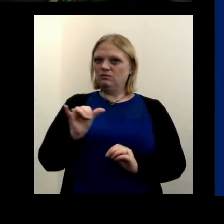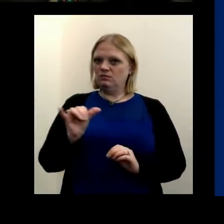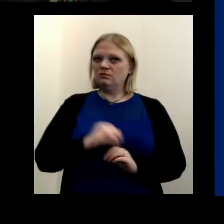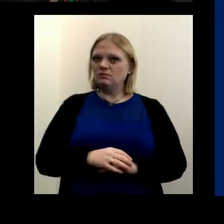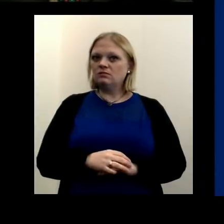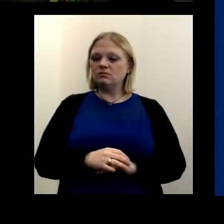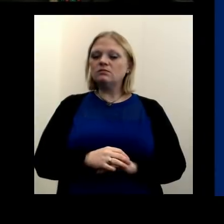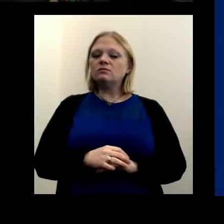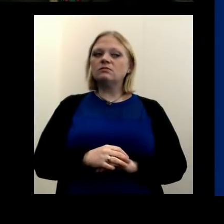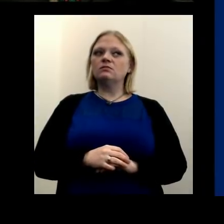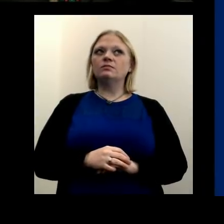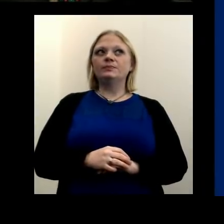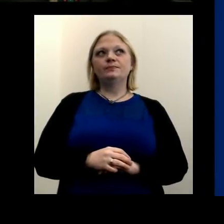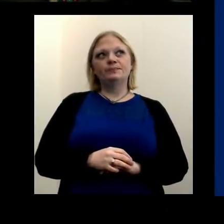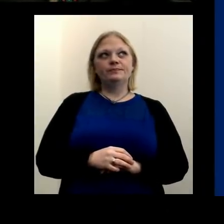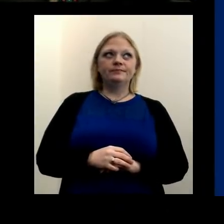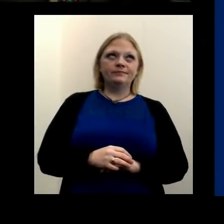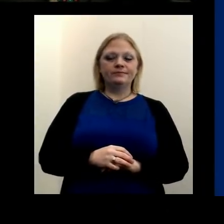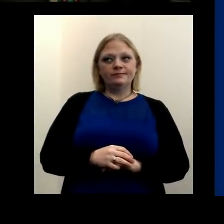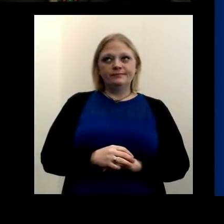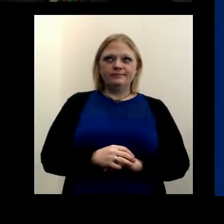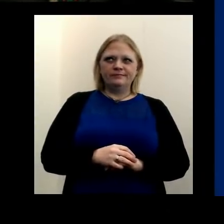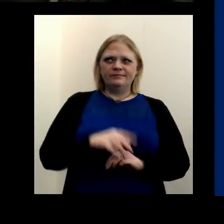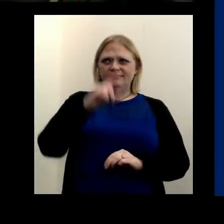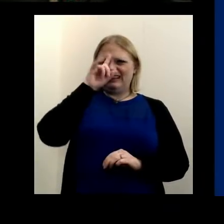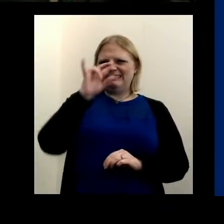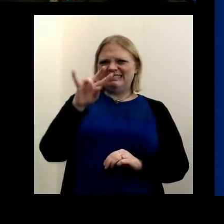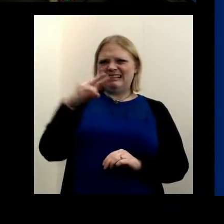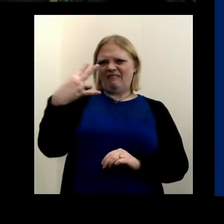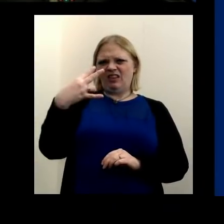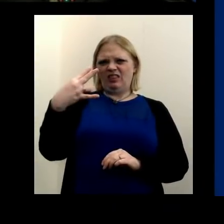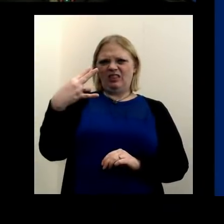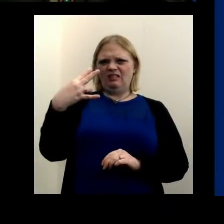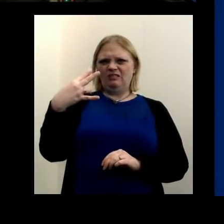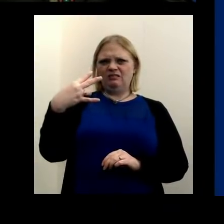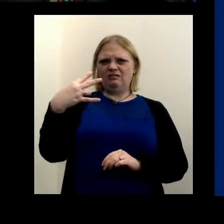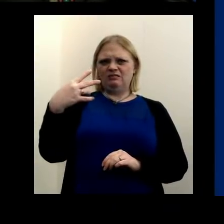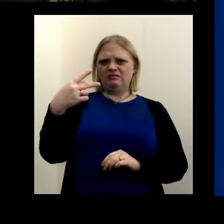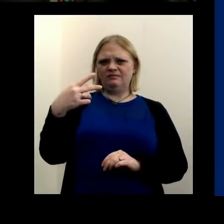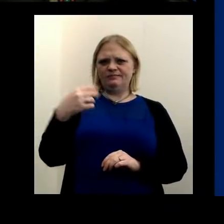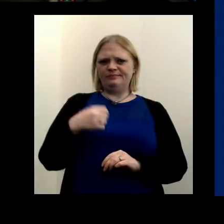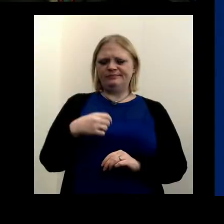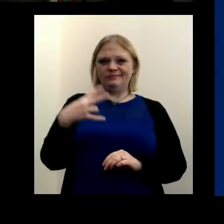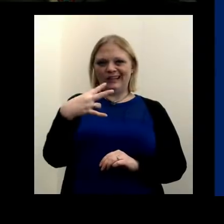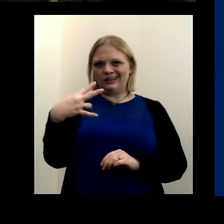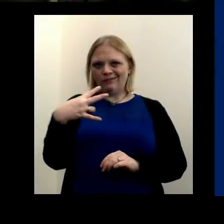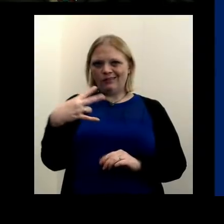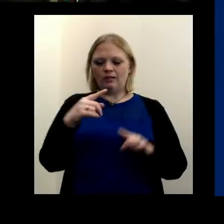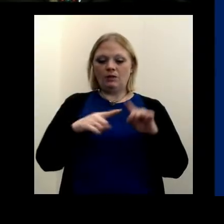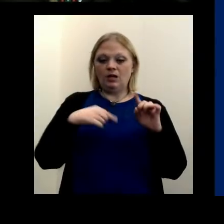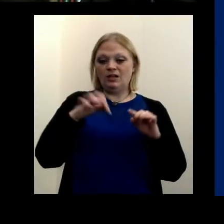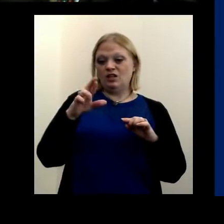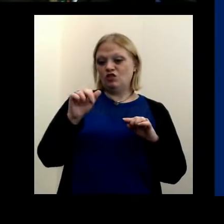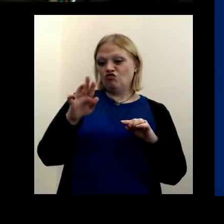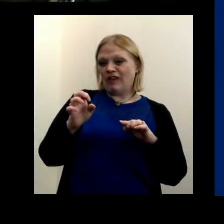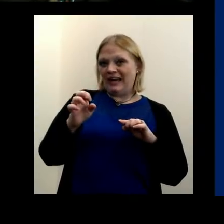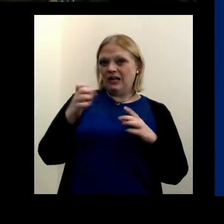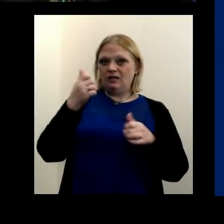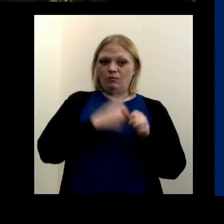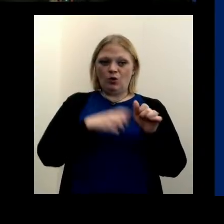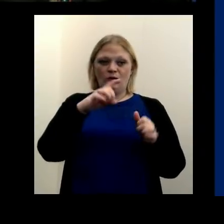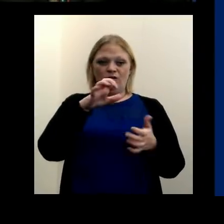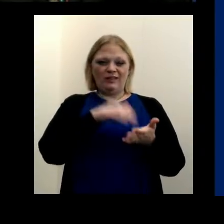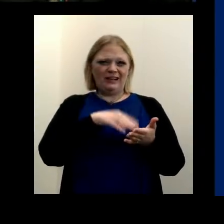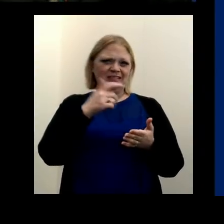it's I think it's seventh on there, but its rate per 100,000 is a little lower than some of the